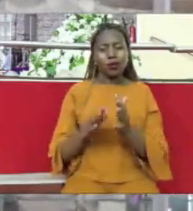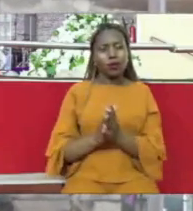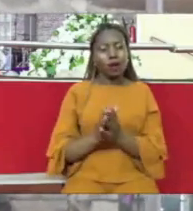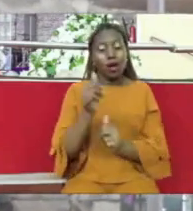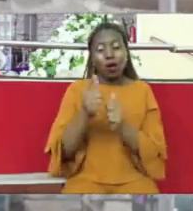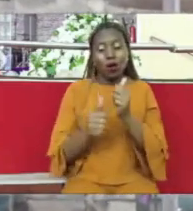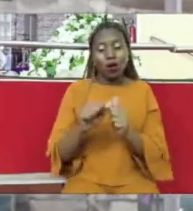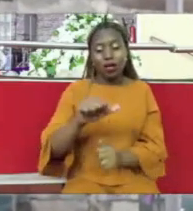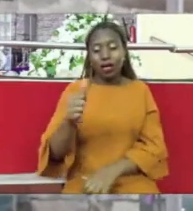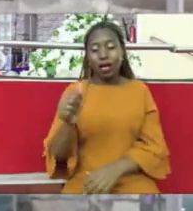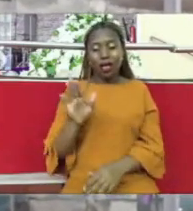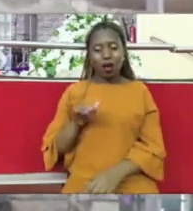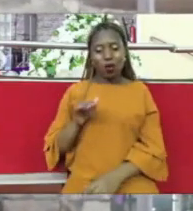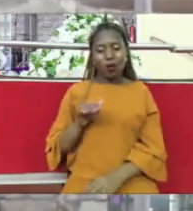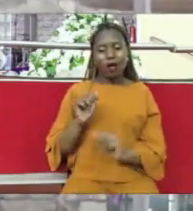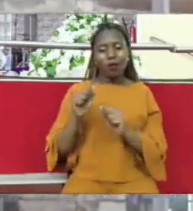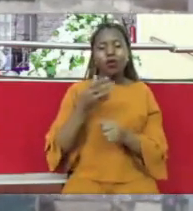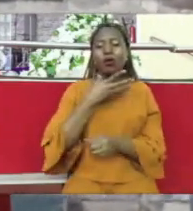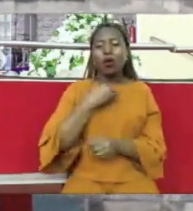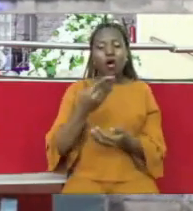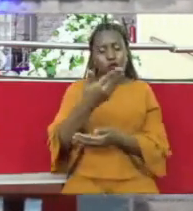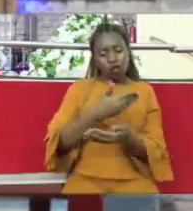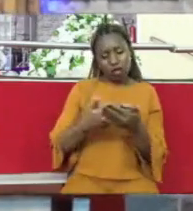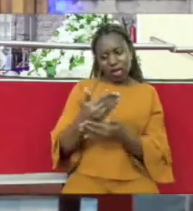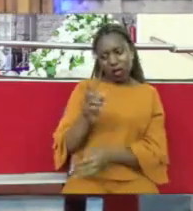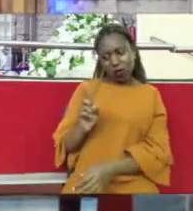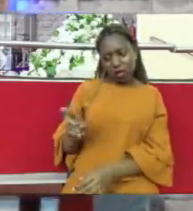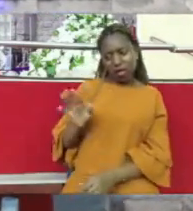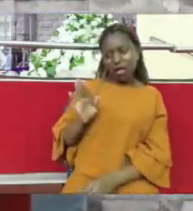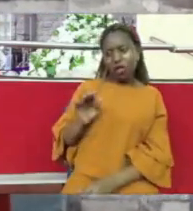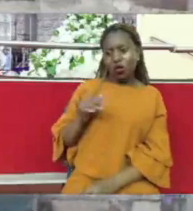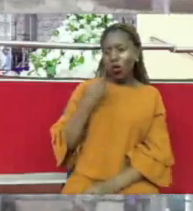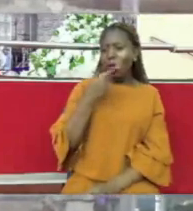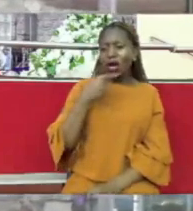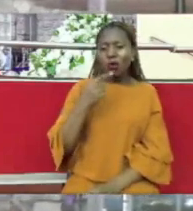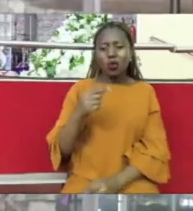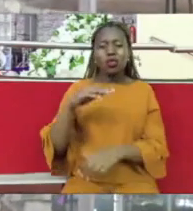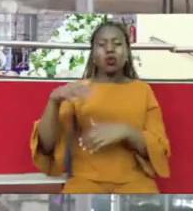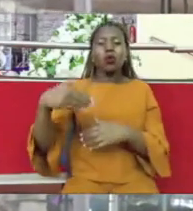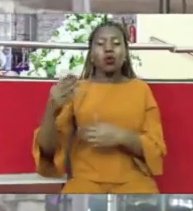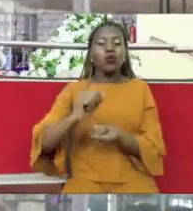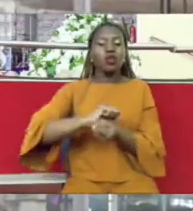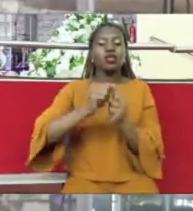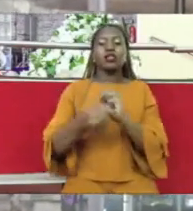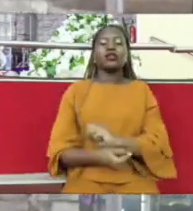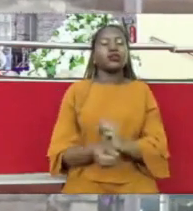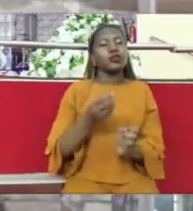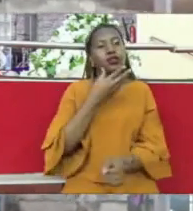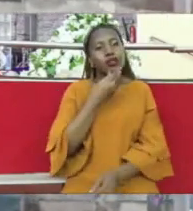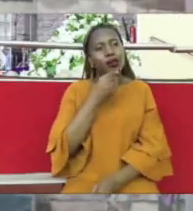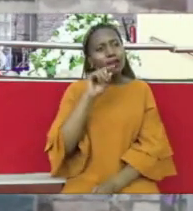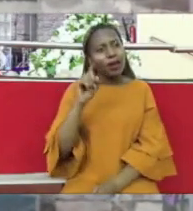to be around such a woman who has been hoping, skipping and jumping from one husband to another? Basi